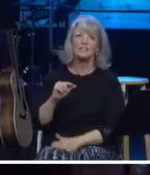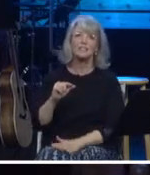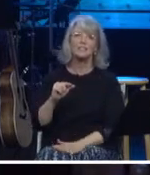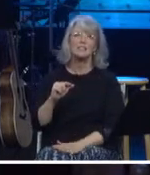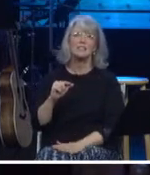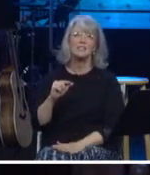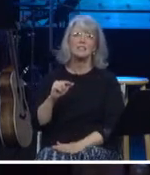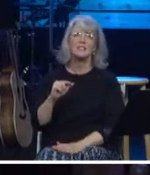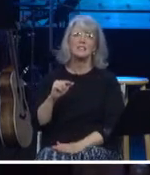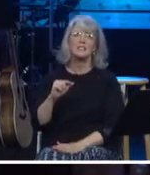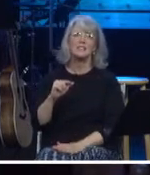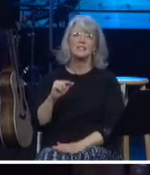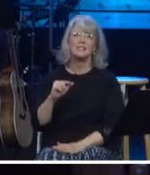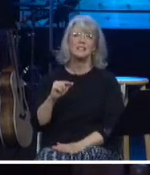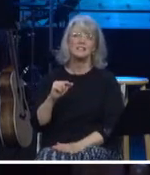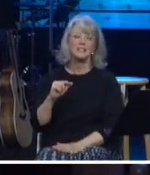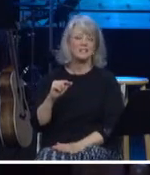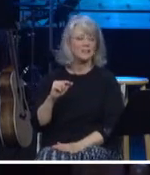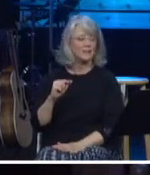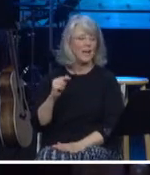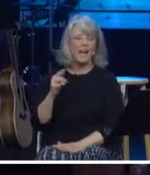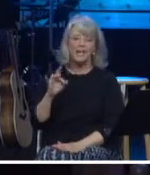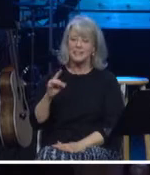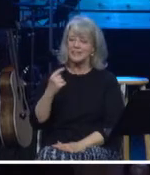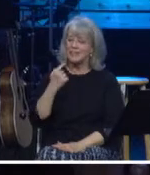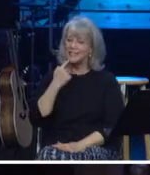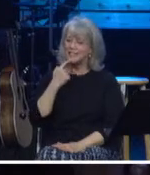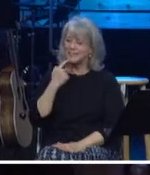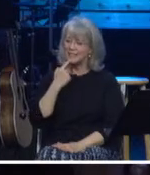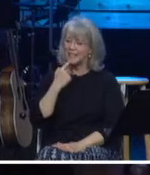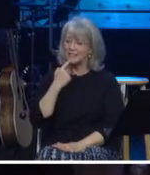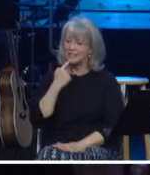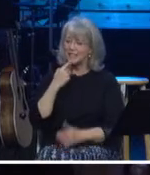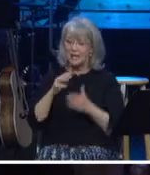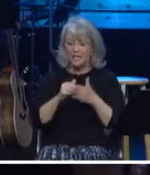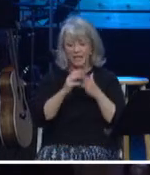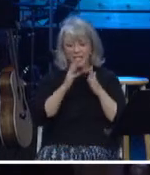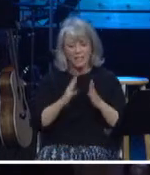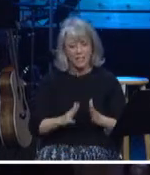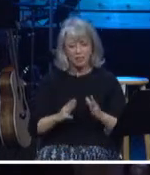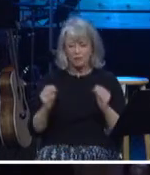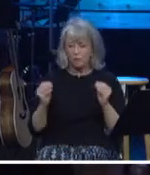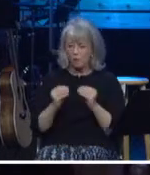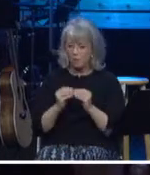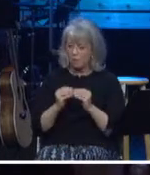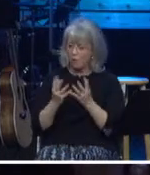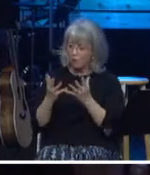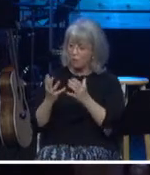These leaders, all the more, were seeking to kill him. They reject their Savior.